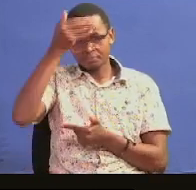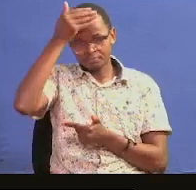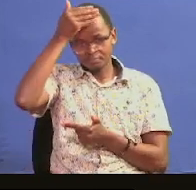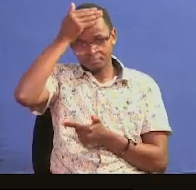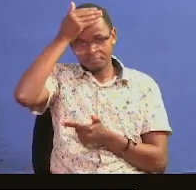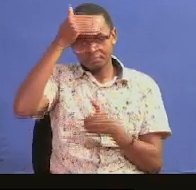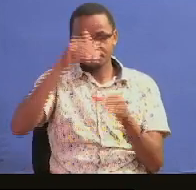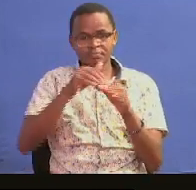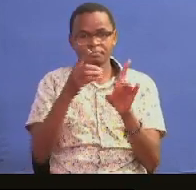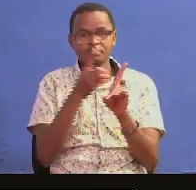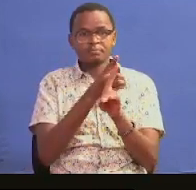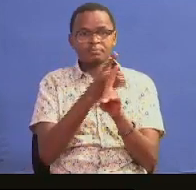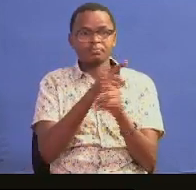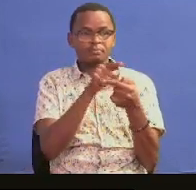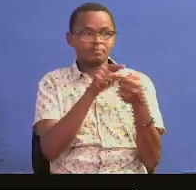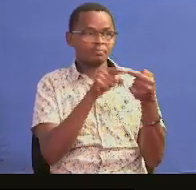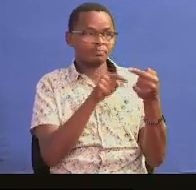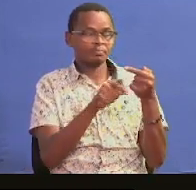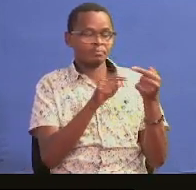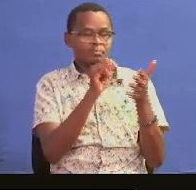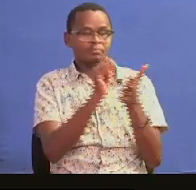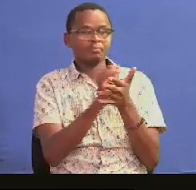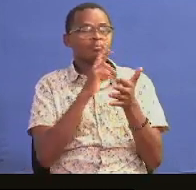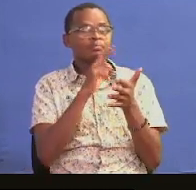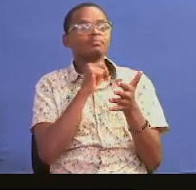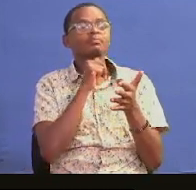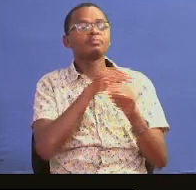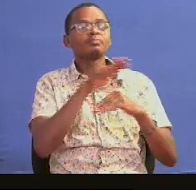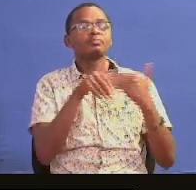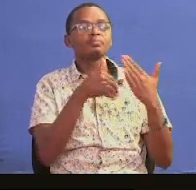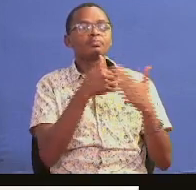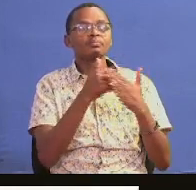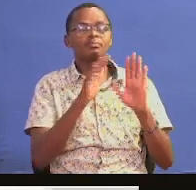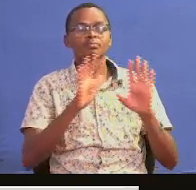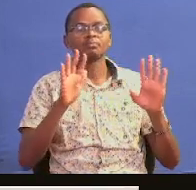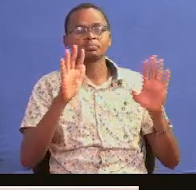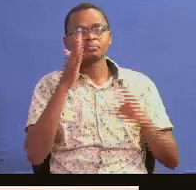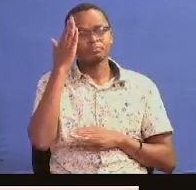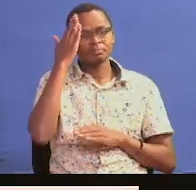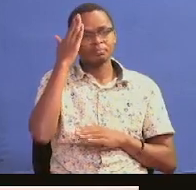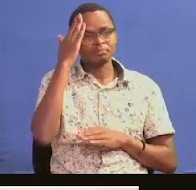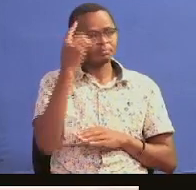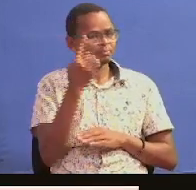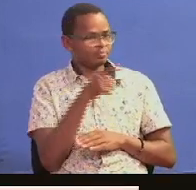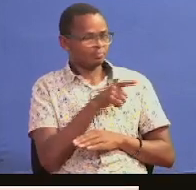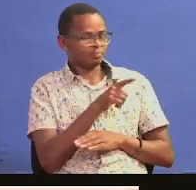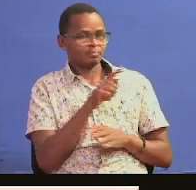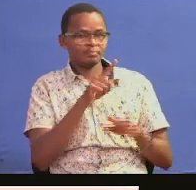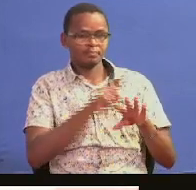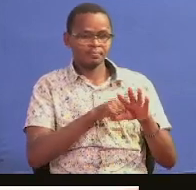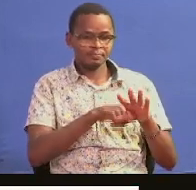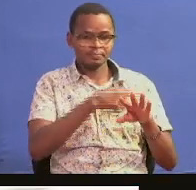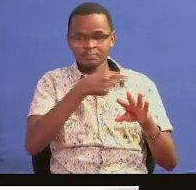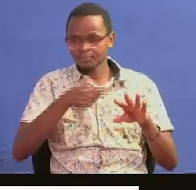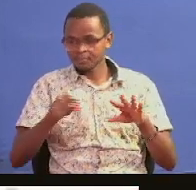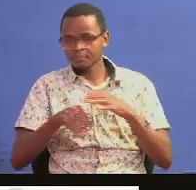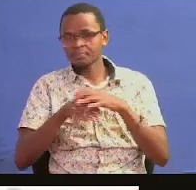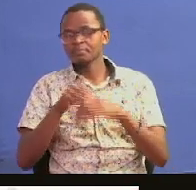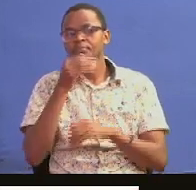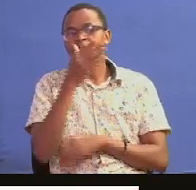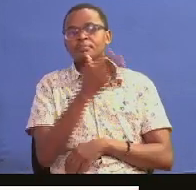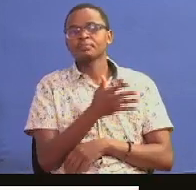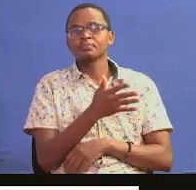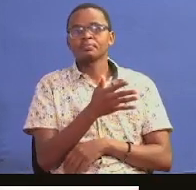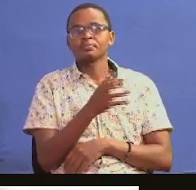nursing specialties into very small divisions that are not all-rounded. So you discover once these nurses qualify and they go